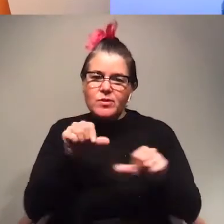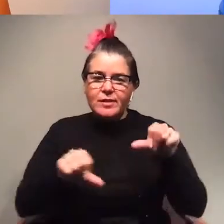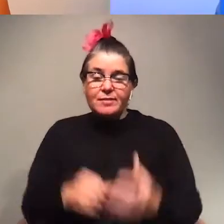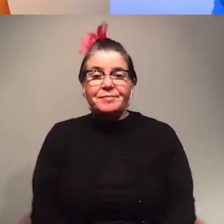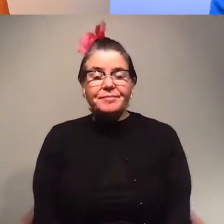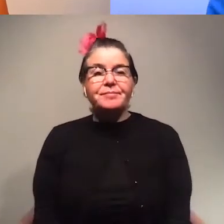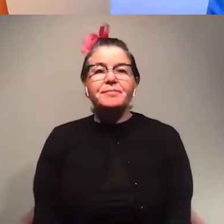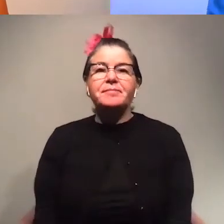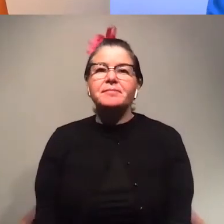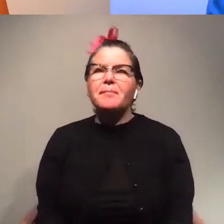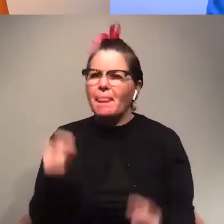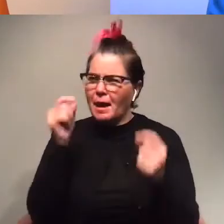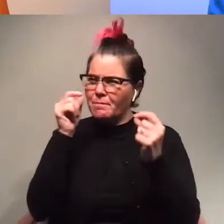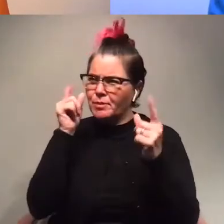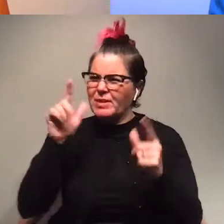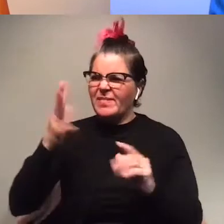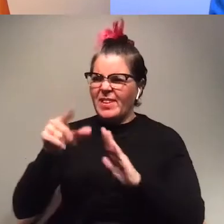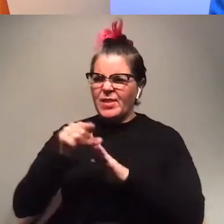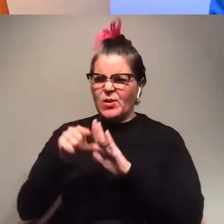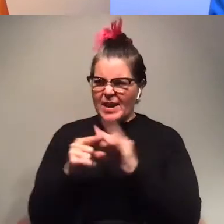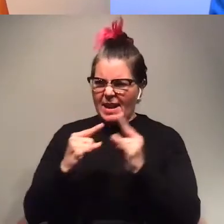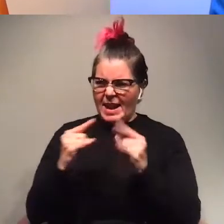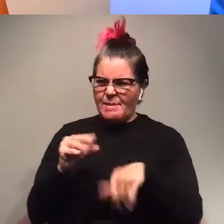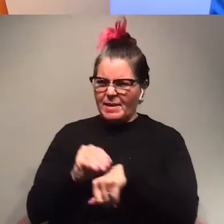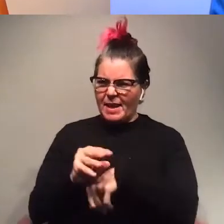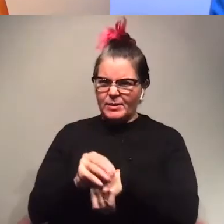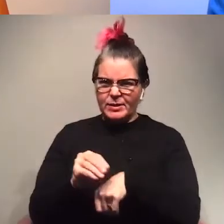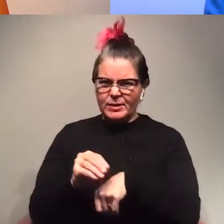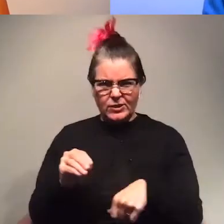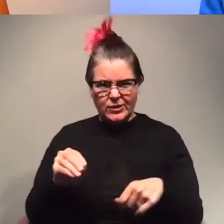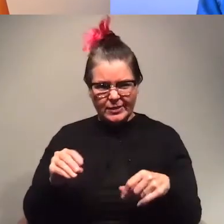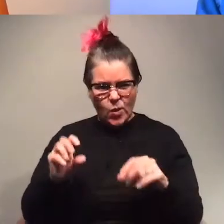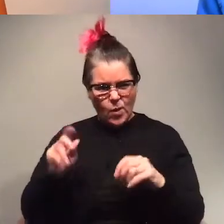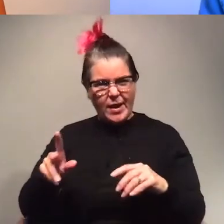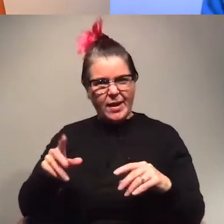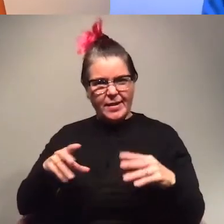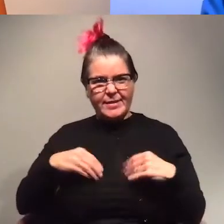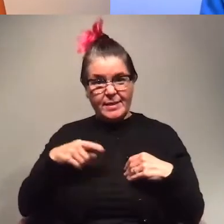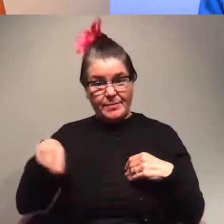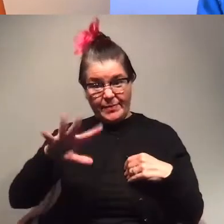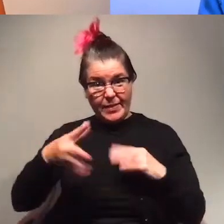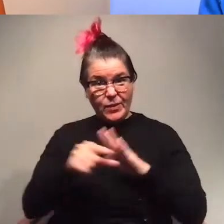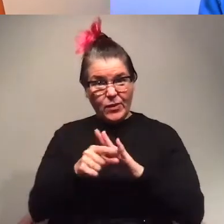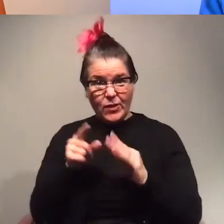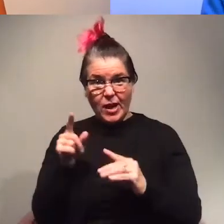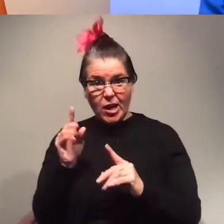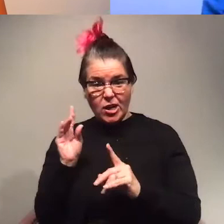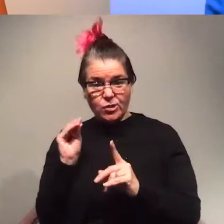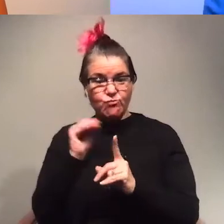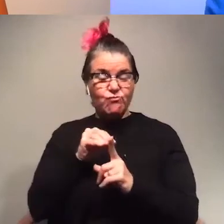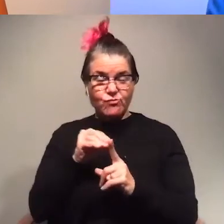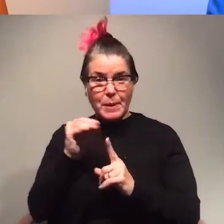I'm surprised like a 5th grade camp counselor was like okay with having a bunch of 5th graders put their mouth on a banana slug,